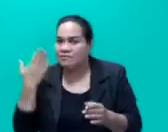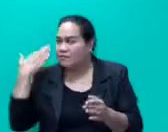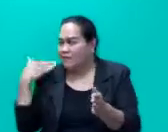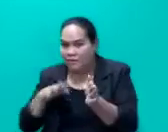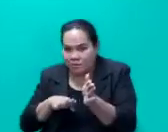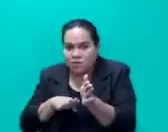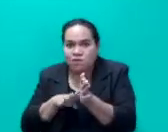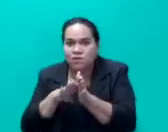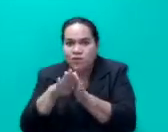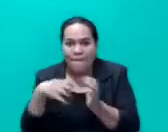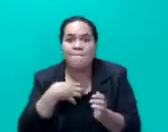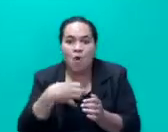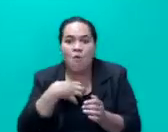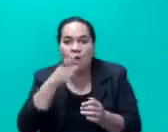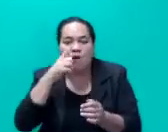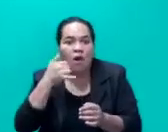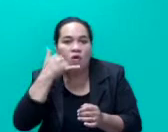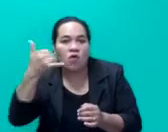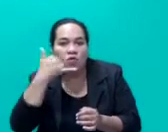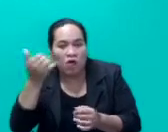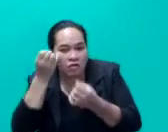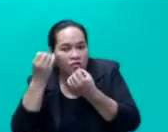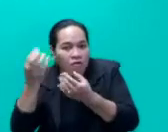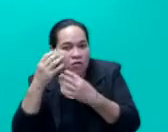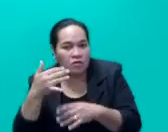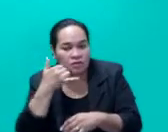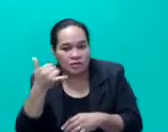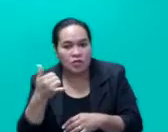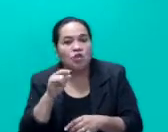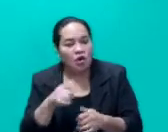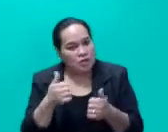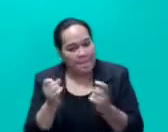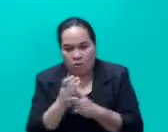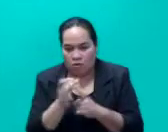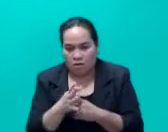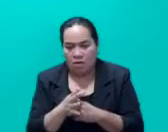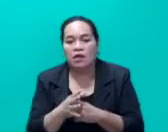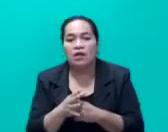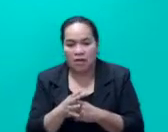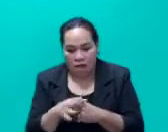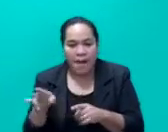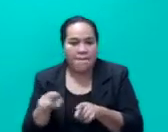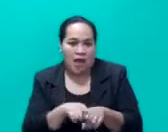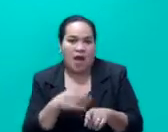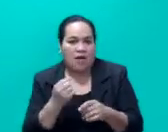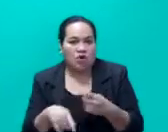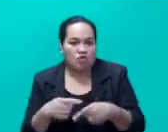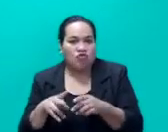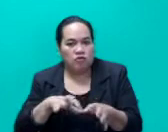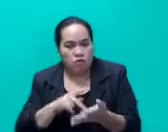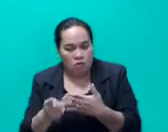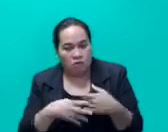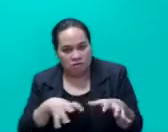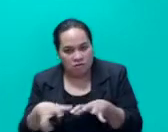perfect indicator that programs have a good impact in long terms of encouraging our victims and standards to break the silence and seek